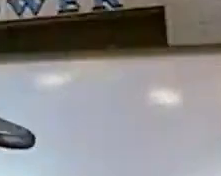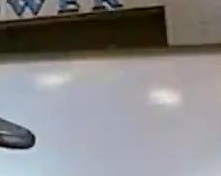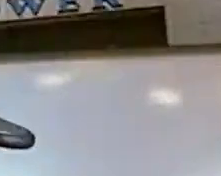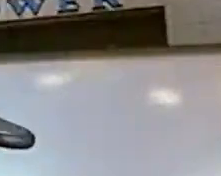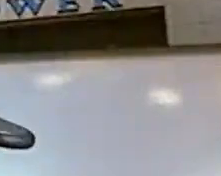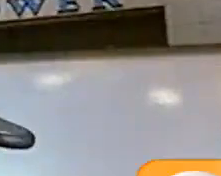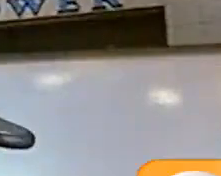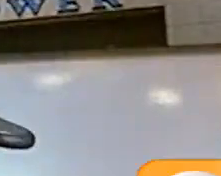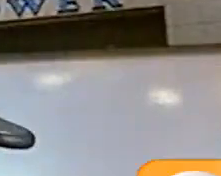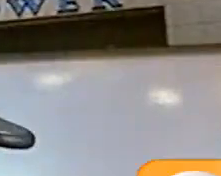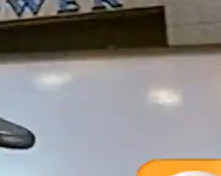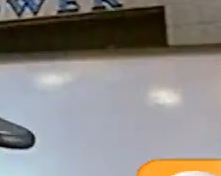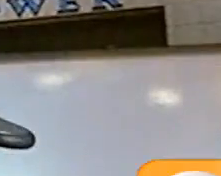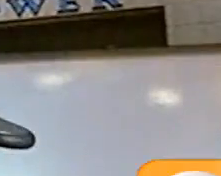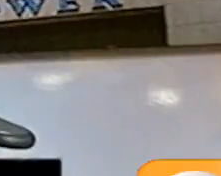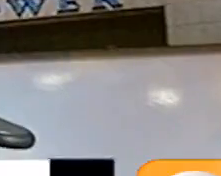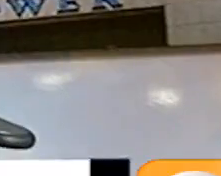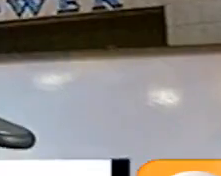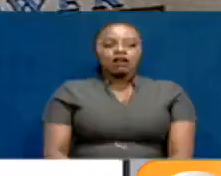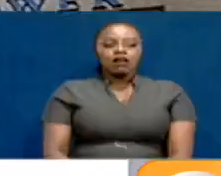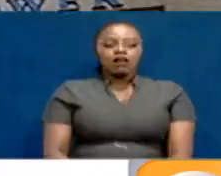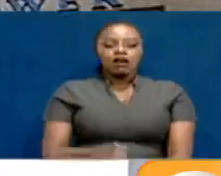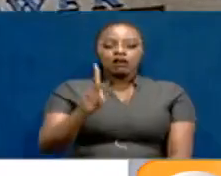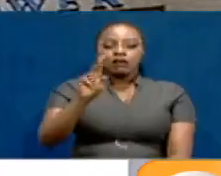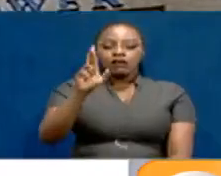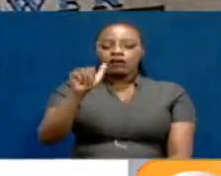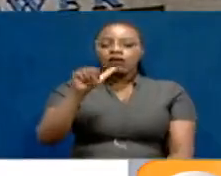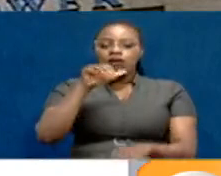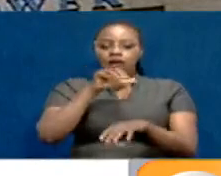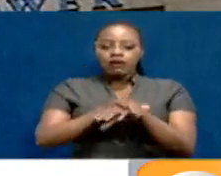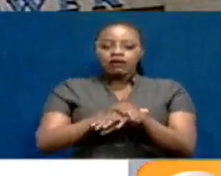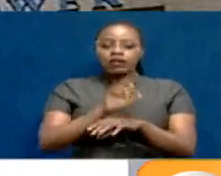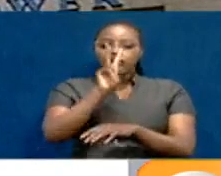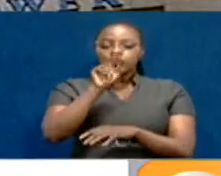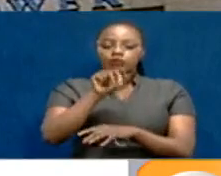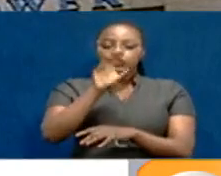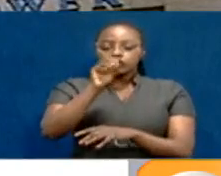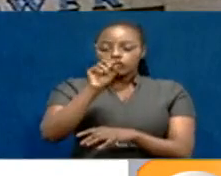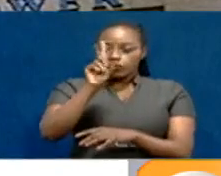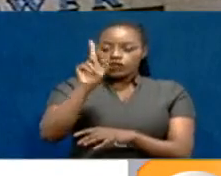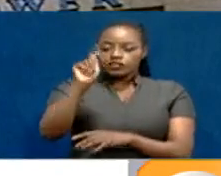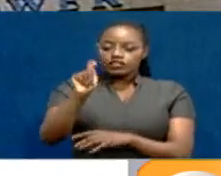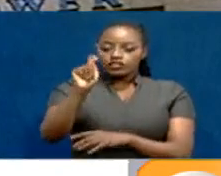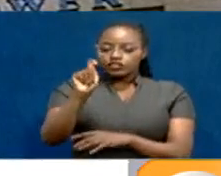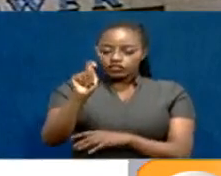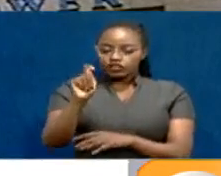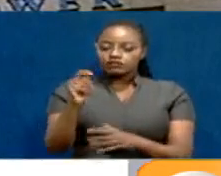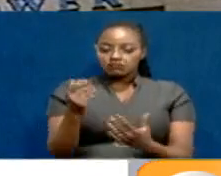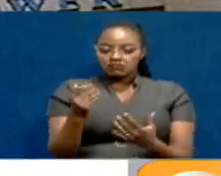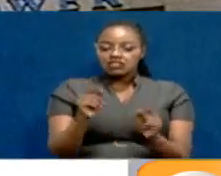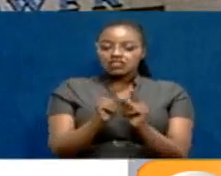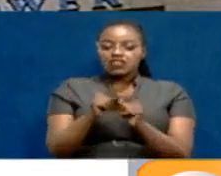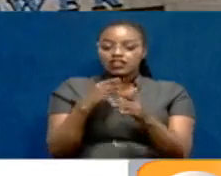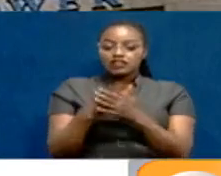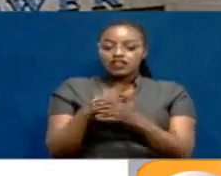Let's talk business. Kenya Revenue Authority has collected 2.031 trillion Kenya shillings in